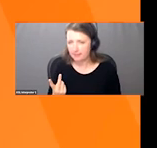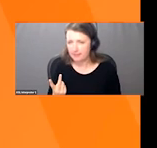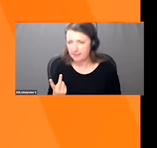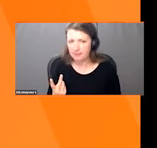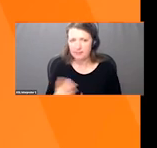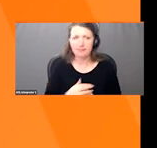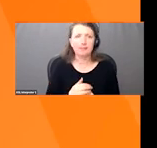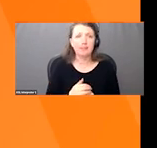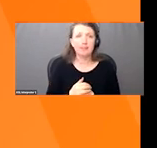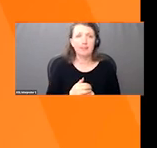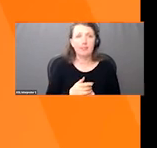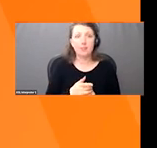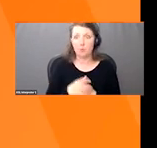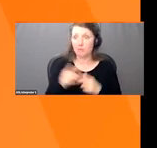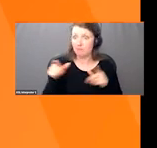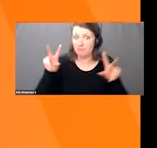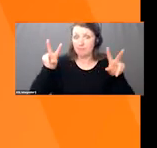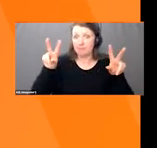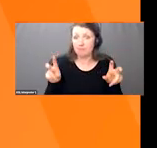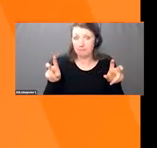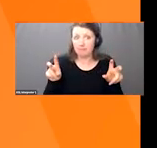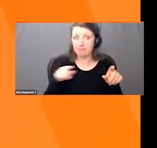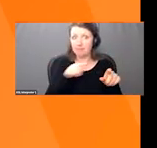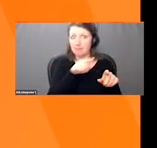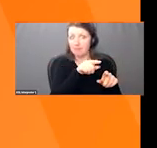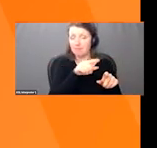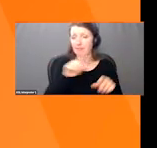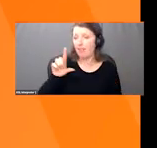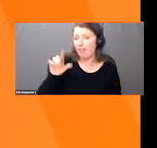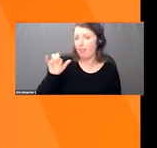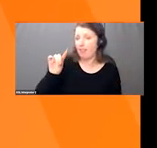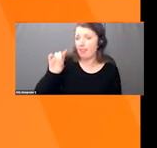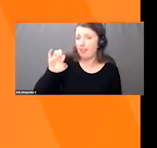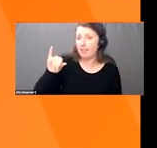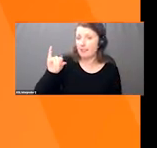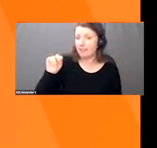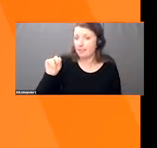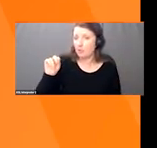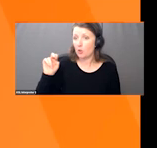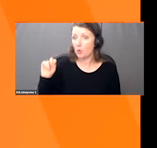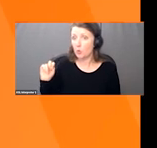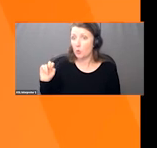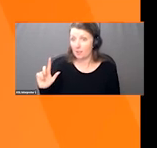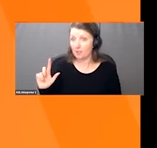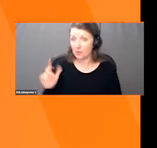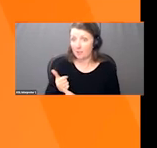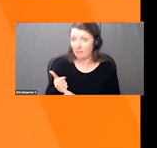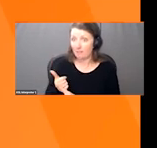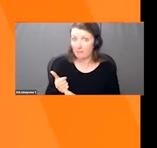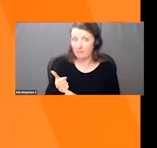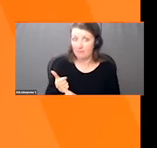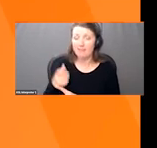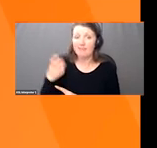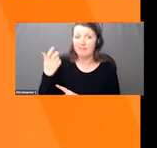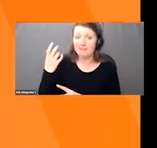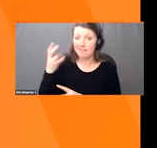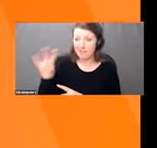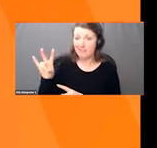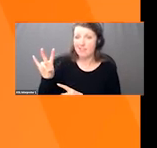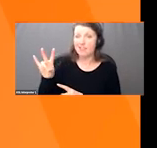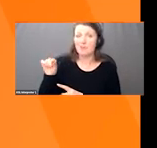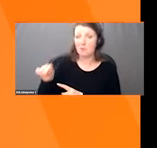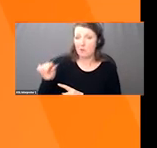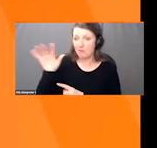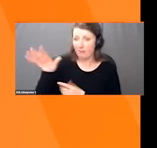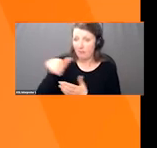by LinkedIn. So this is like LinkedIn's newsletter. There's 17.5 million people that follow it. It's published weekly, and then